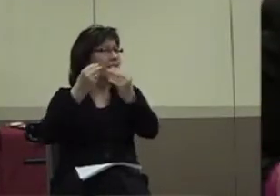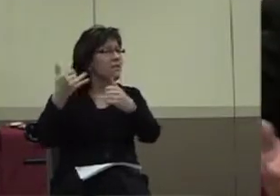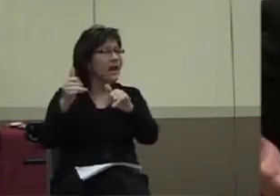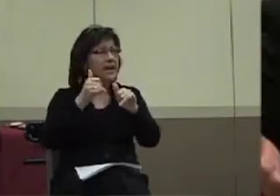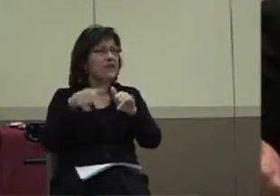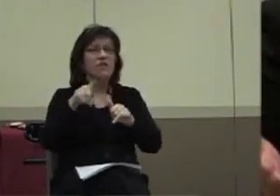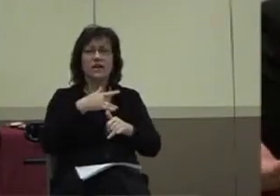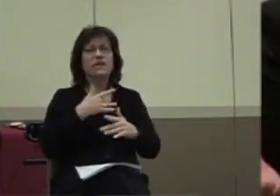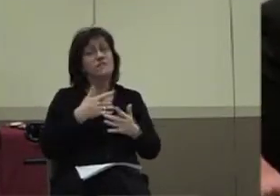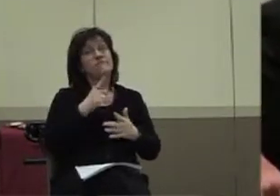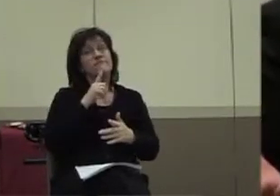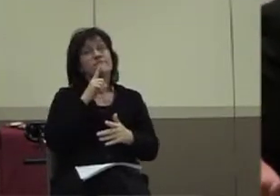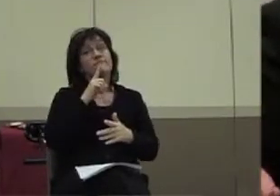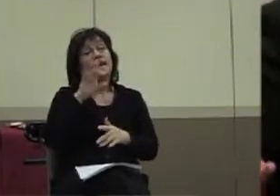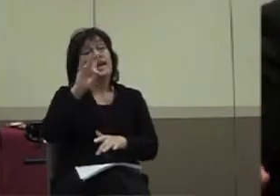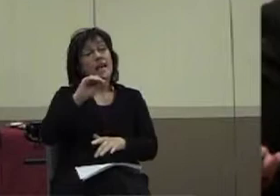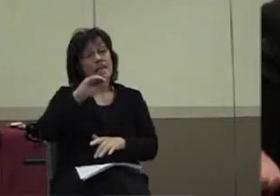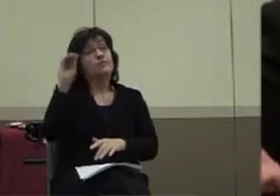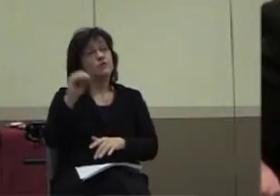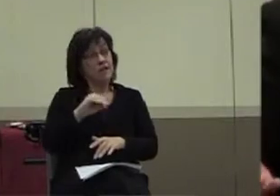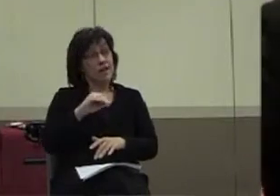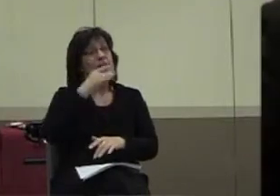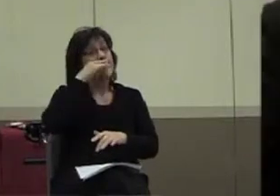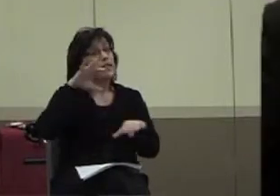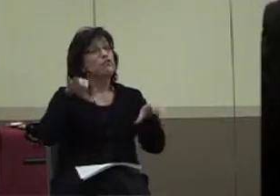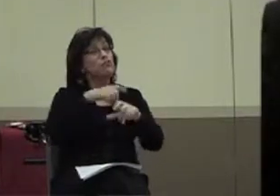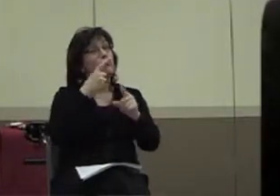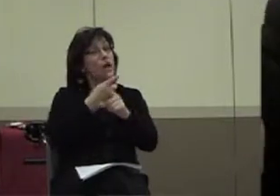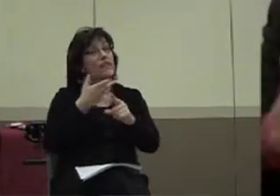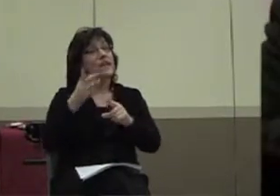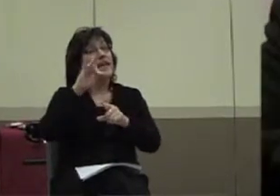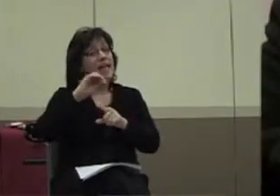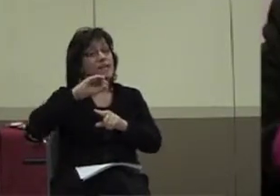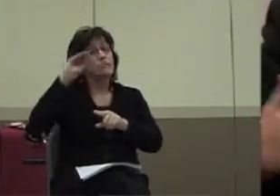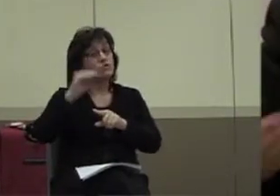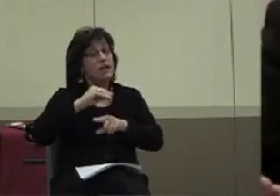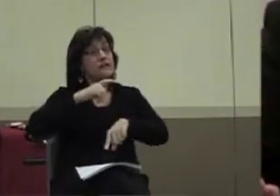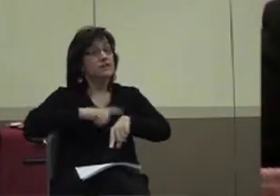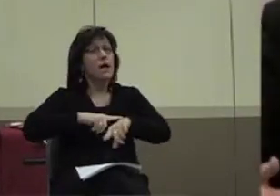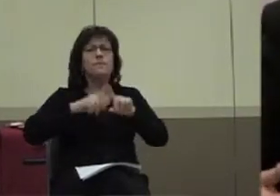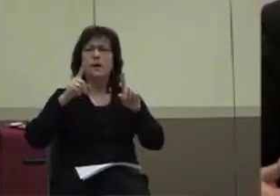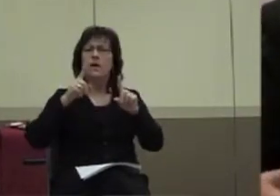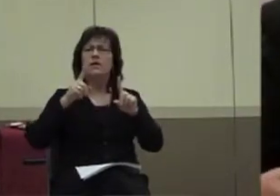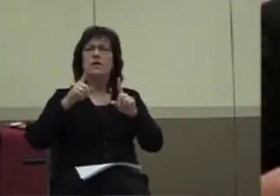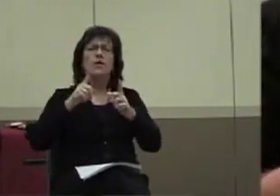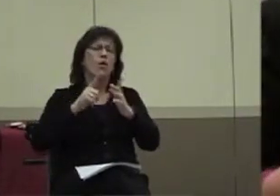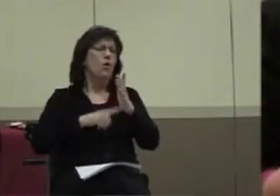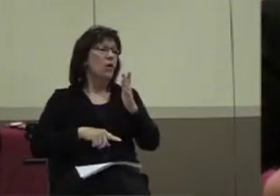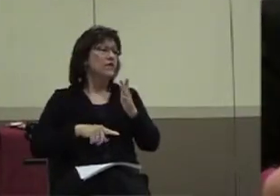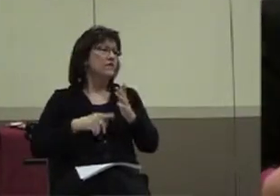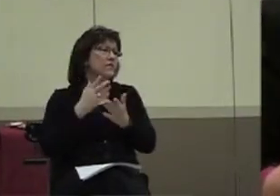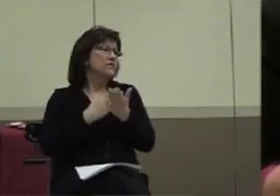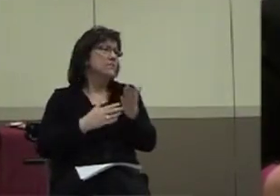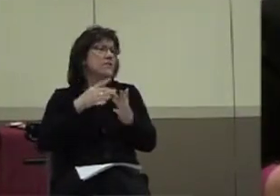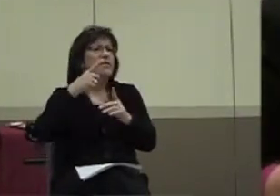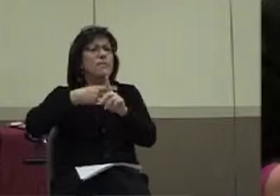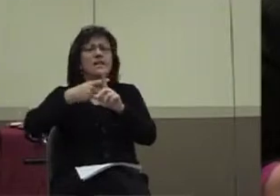good. It is 80%. Kids do the right thing 80% of the time. But why some months doesn't it feel like that?